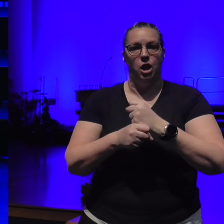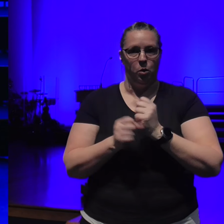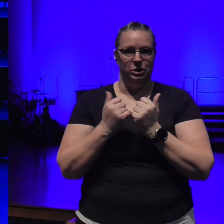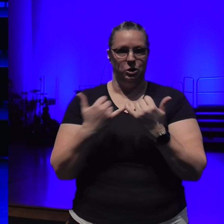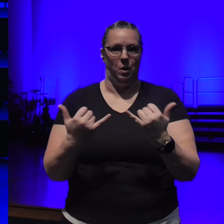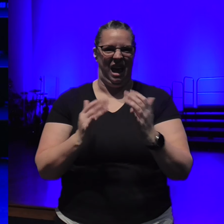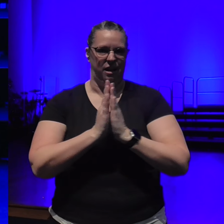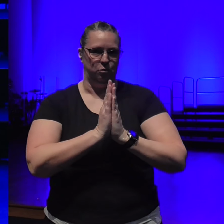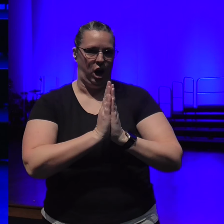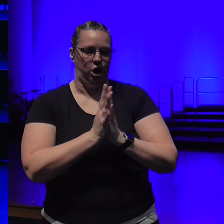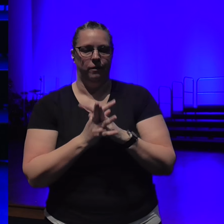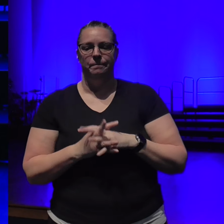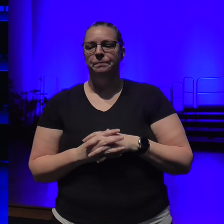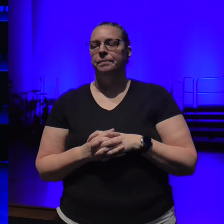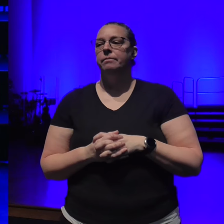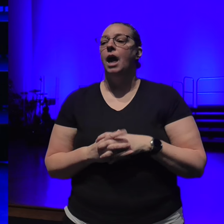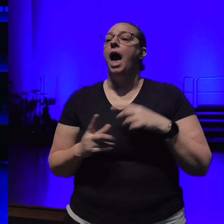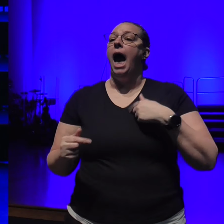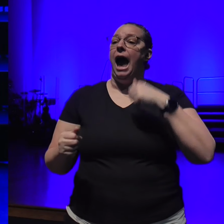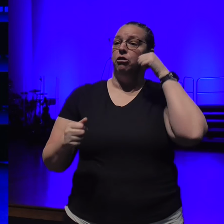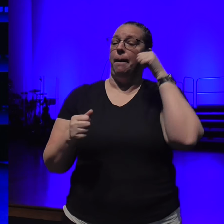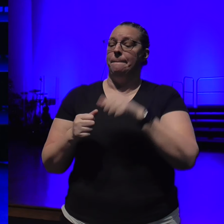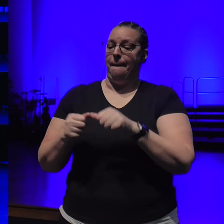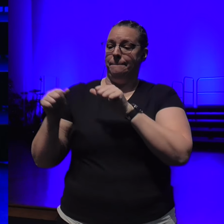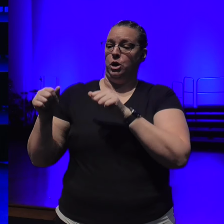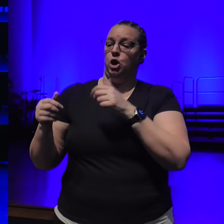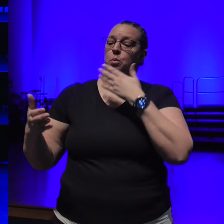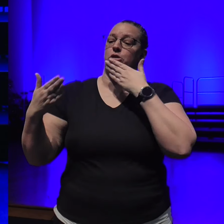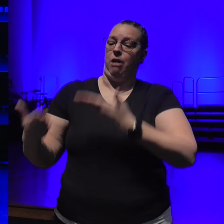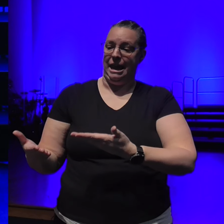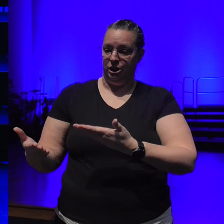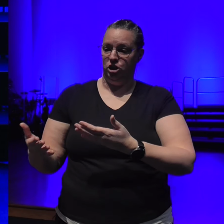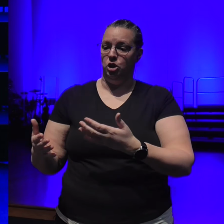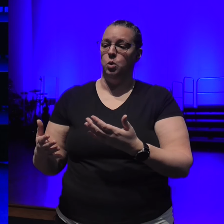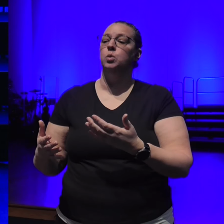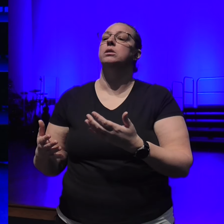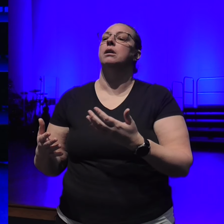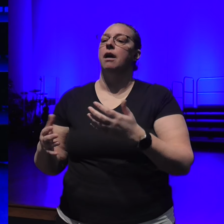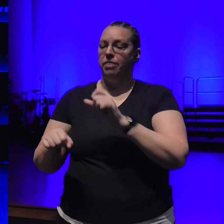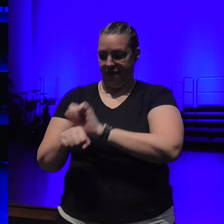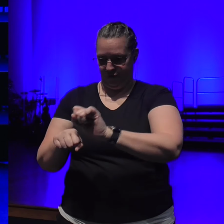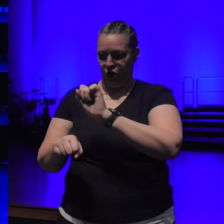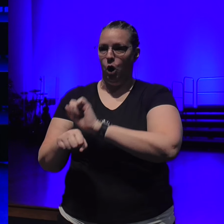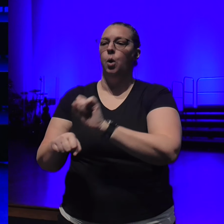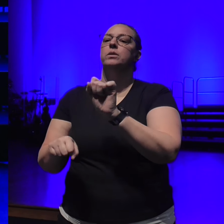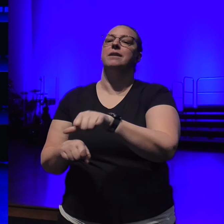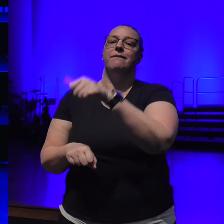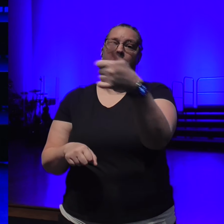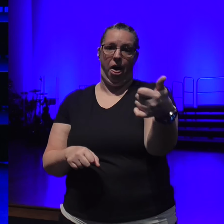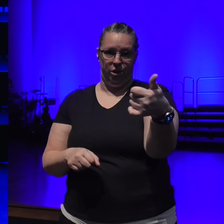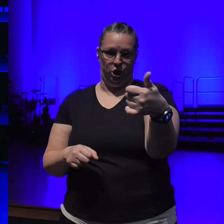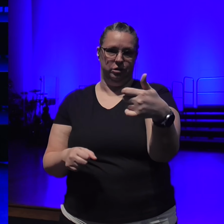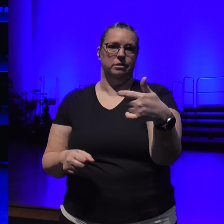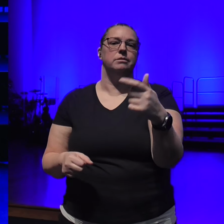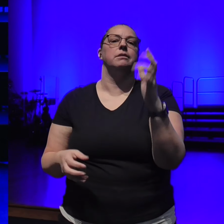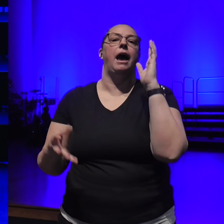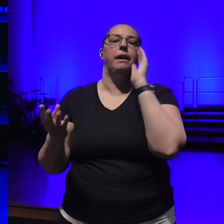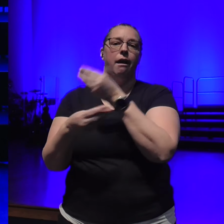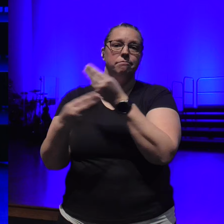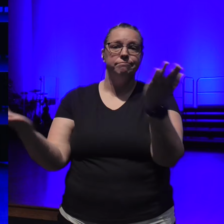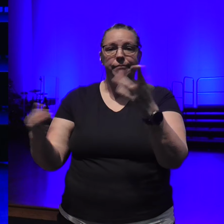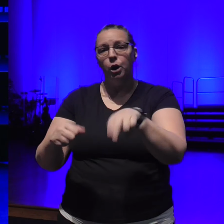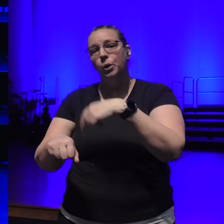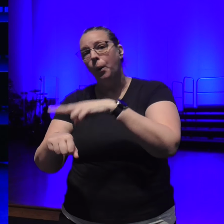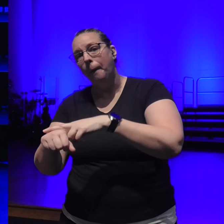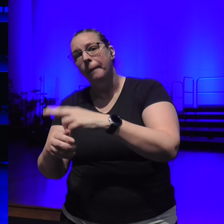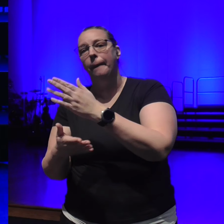today. I remember with gratitude the fruits of the labors of others, which I have shared as a part of the normal